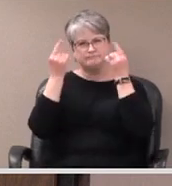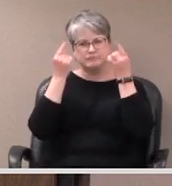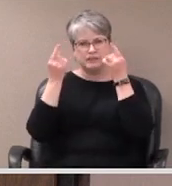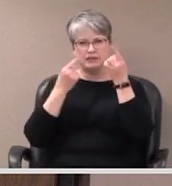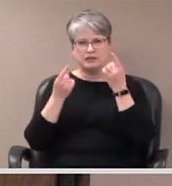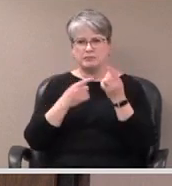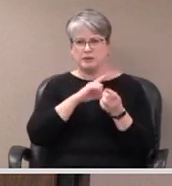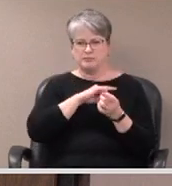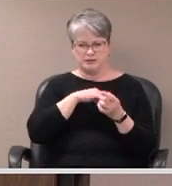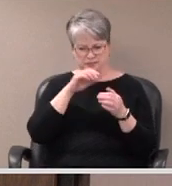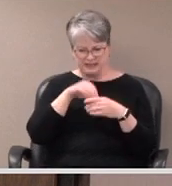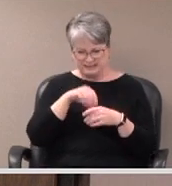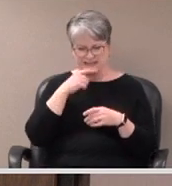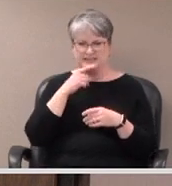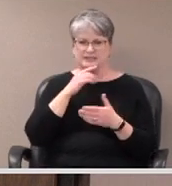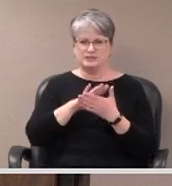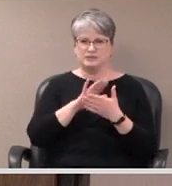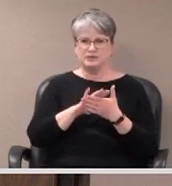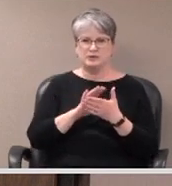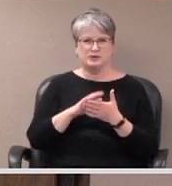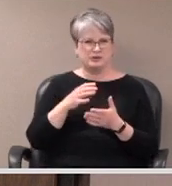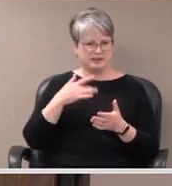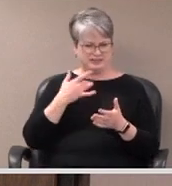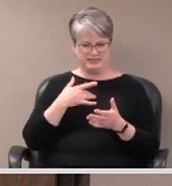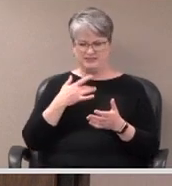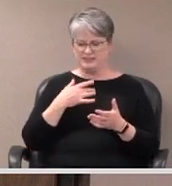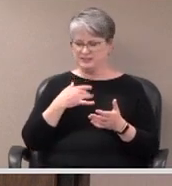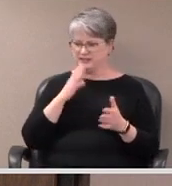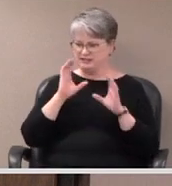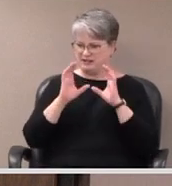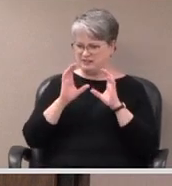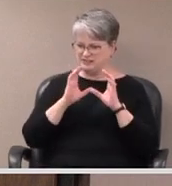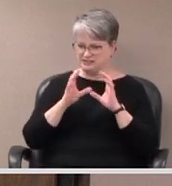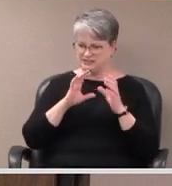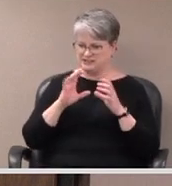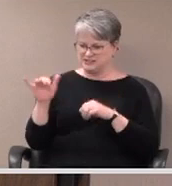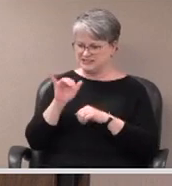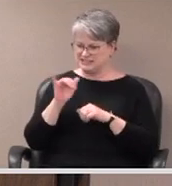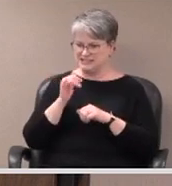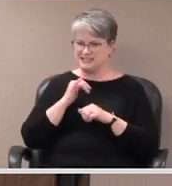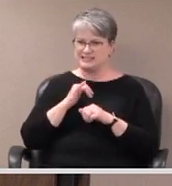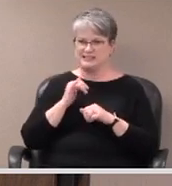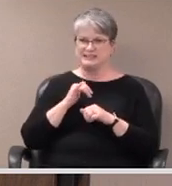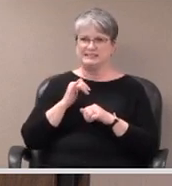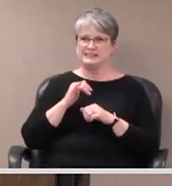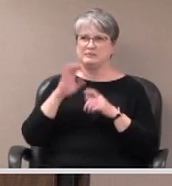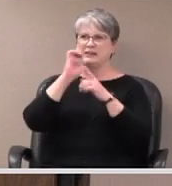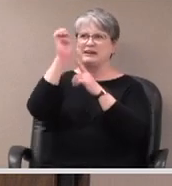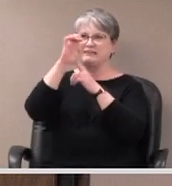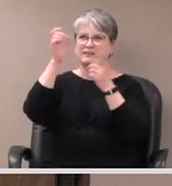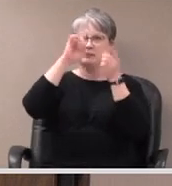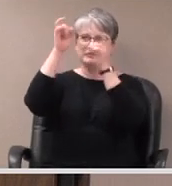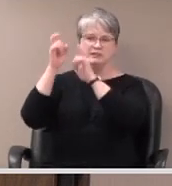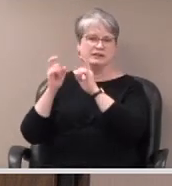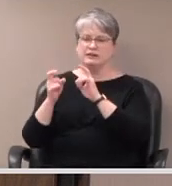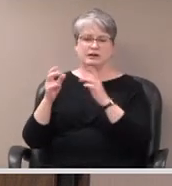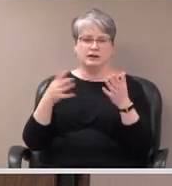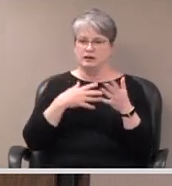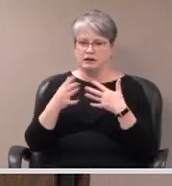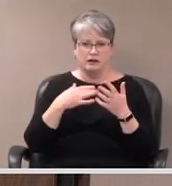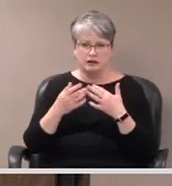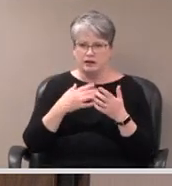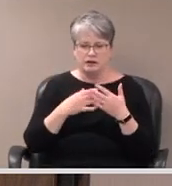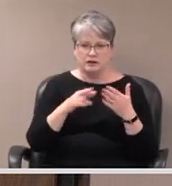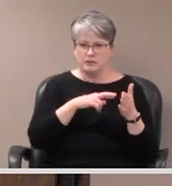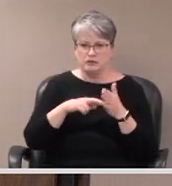about it, it feels like a conversation about climate change. It doesn't matter what the research says, people are going